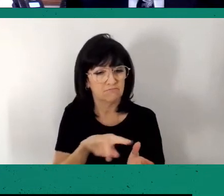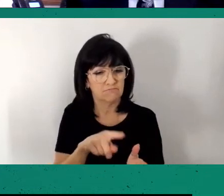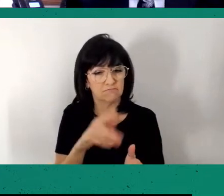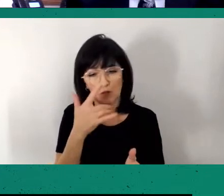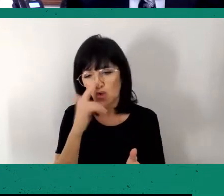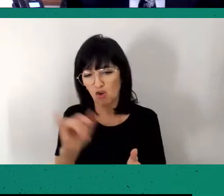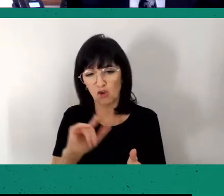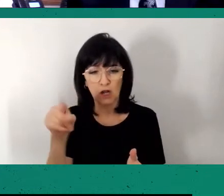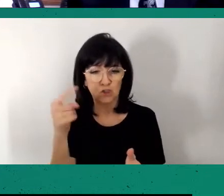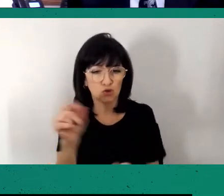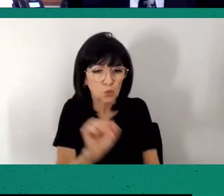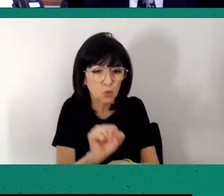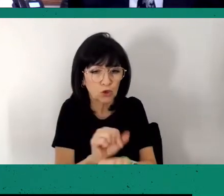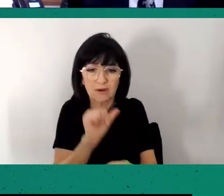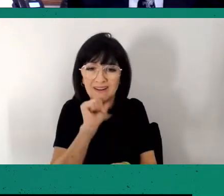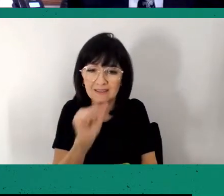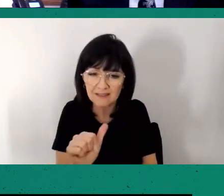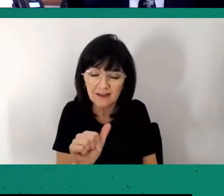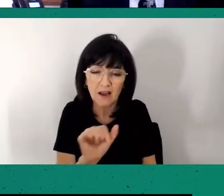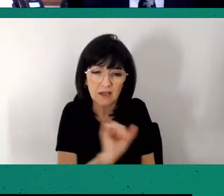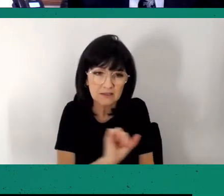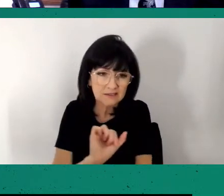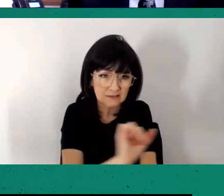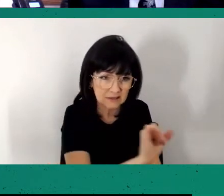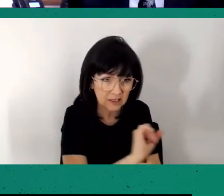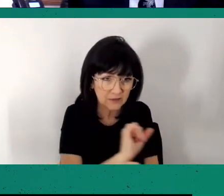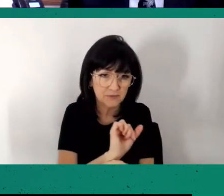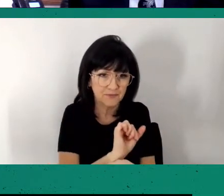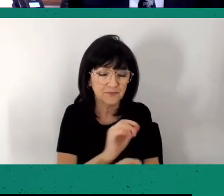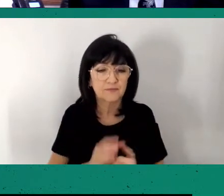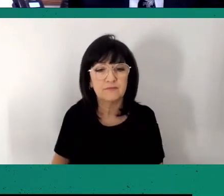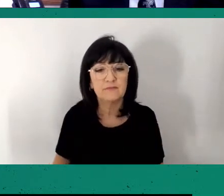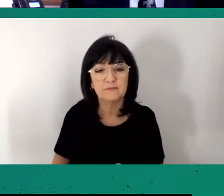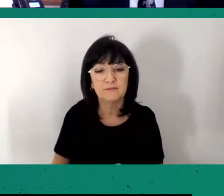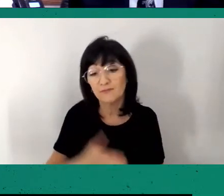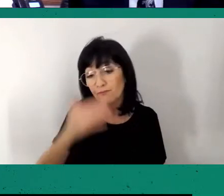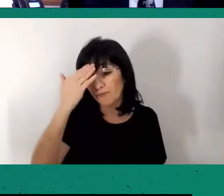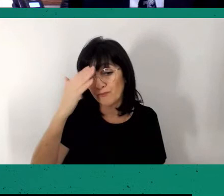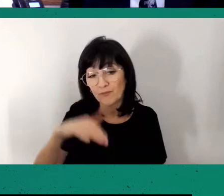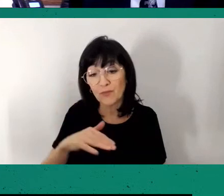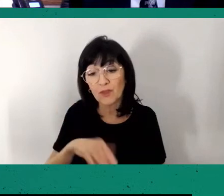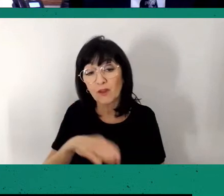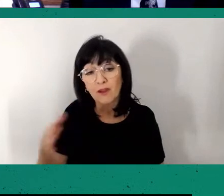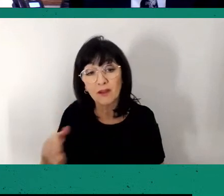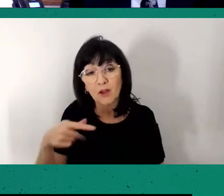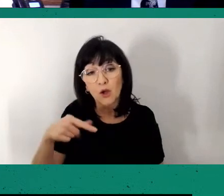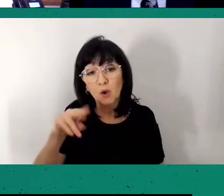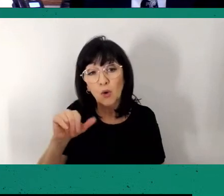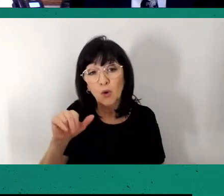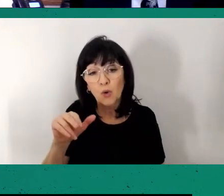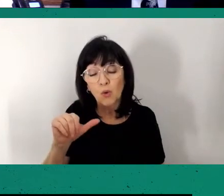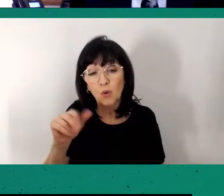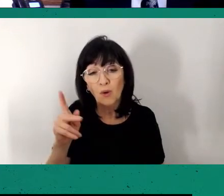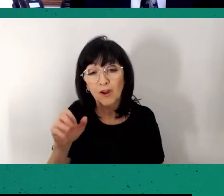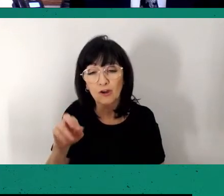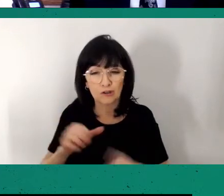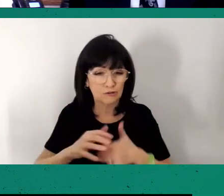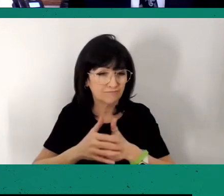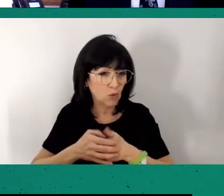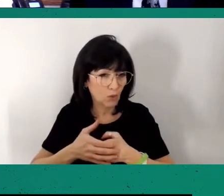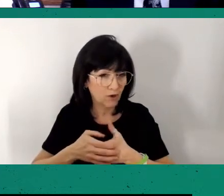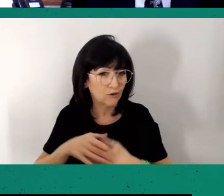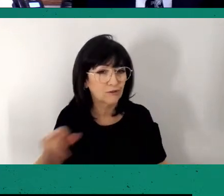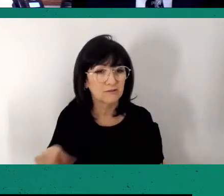Reparations. The Quakers practiced it in the late 18th and 19th century.